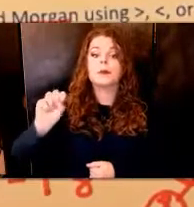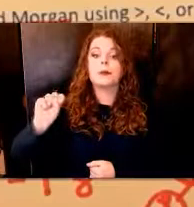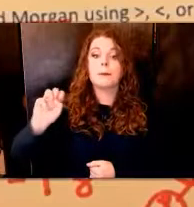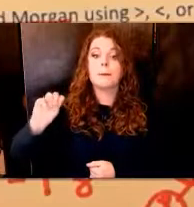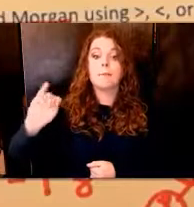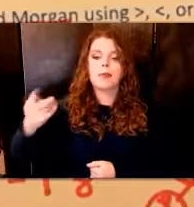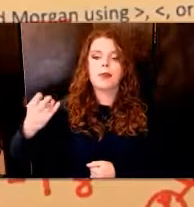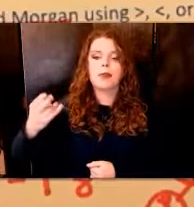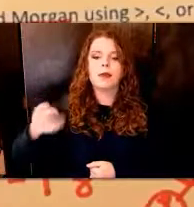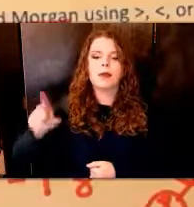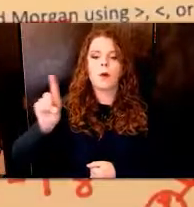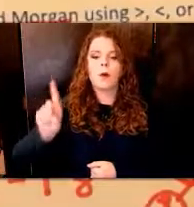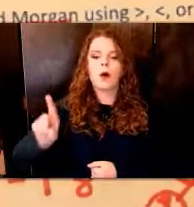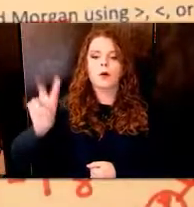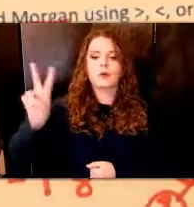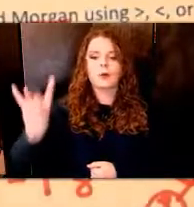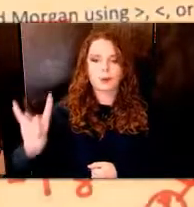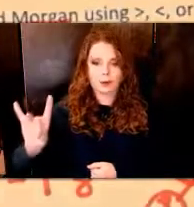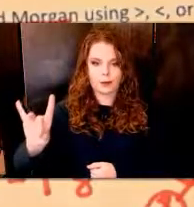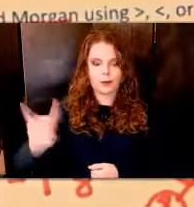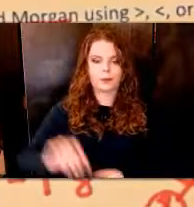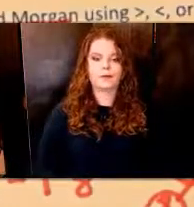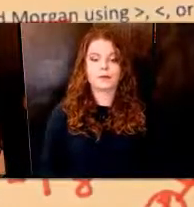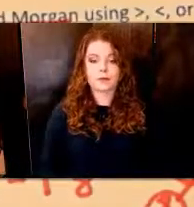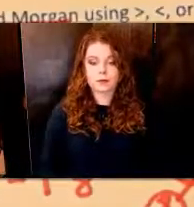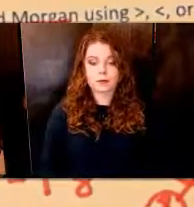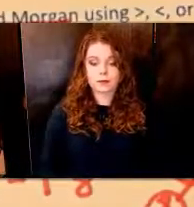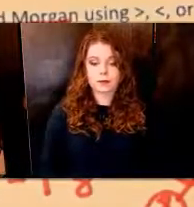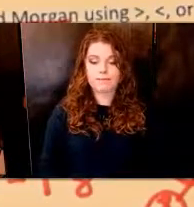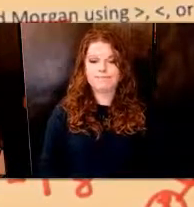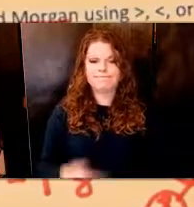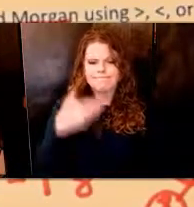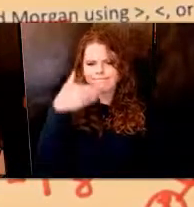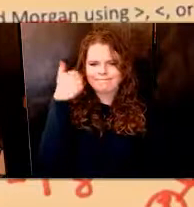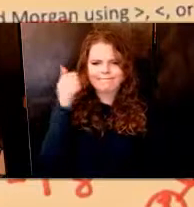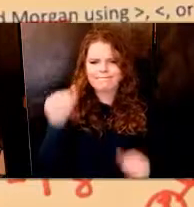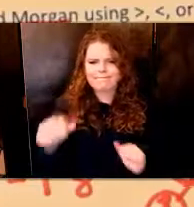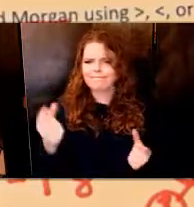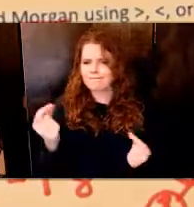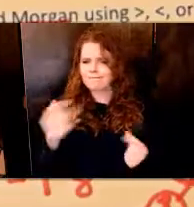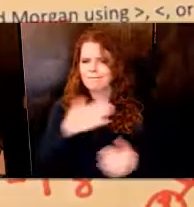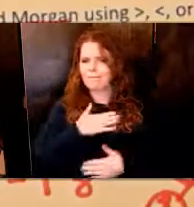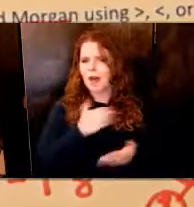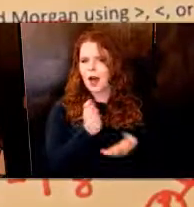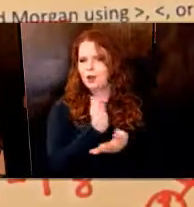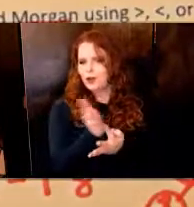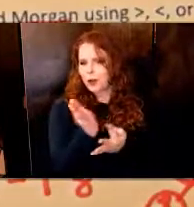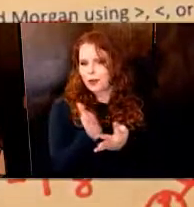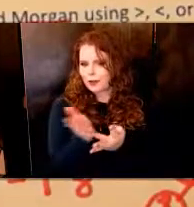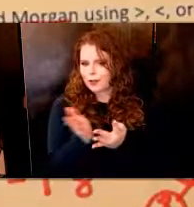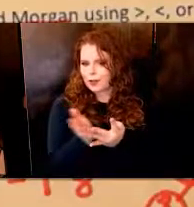and 2/8 of a mile. And so my best bet and the strategy that I'm going to demonstrate and